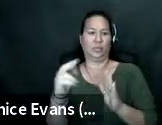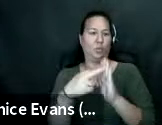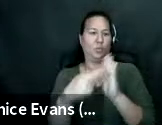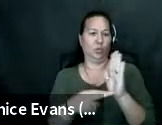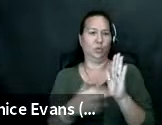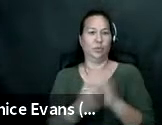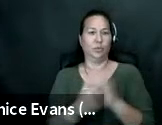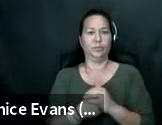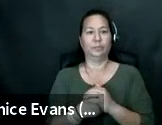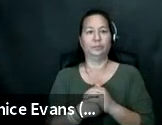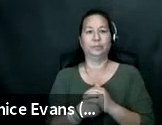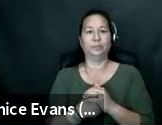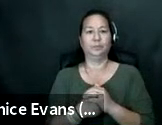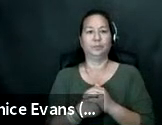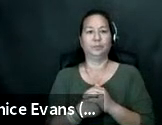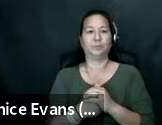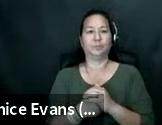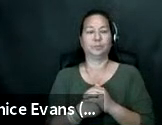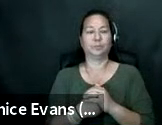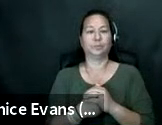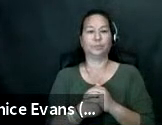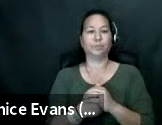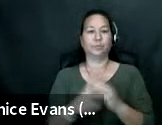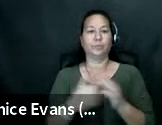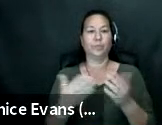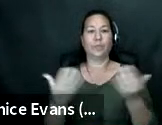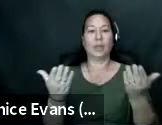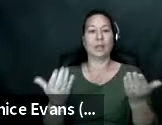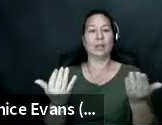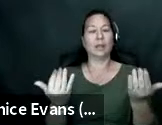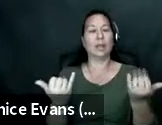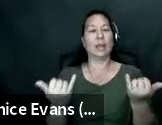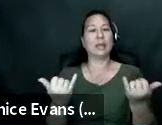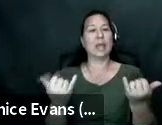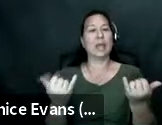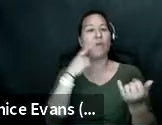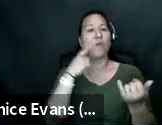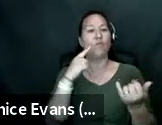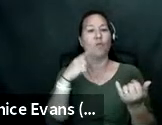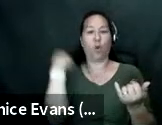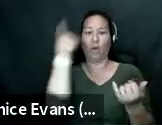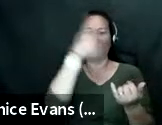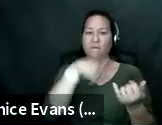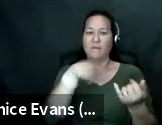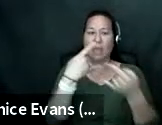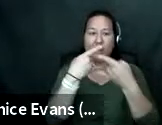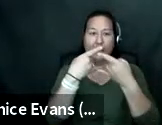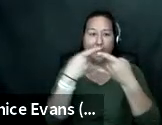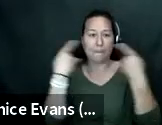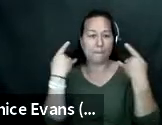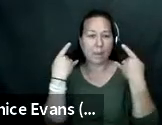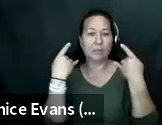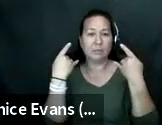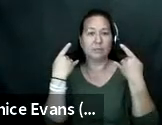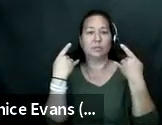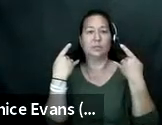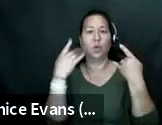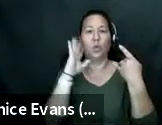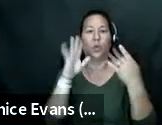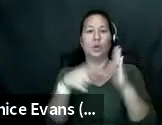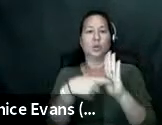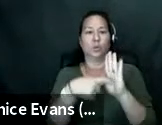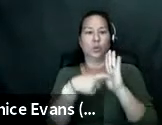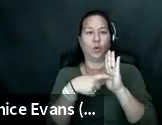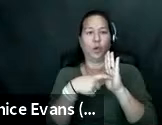Next slide, please. So for mask and face covering, it will be required dependent on